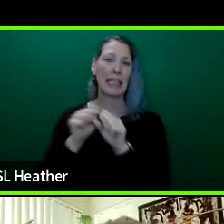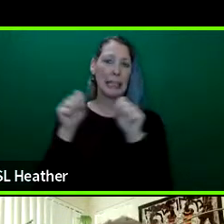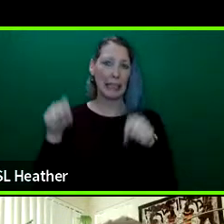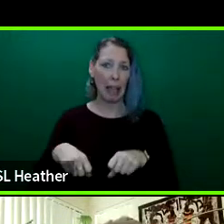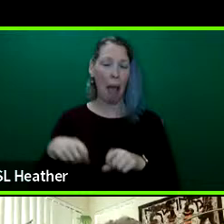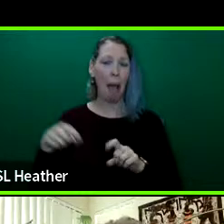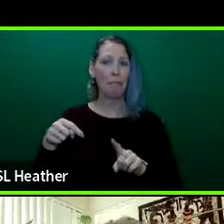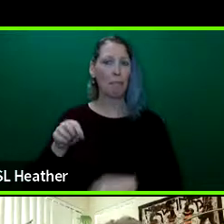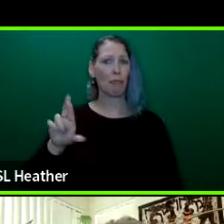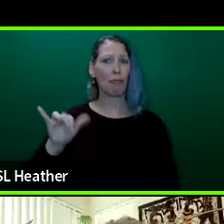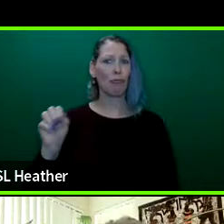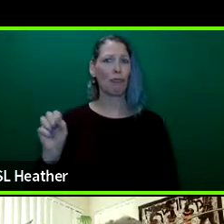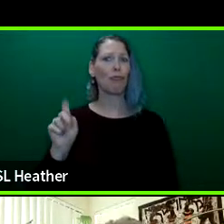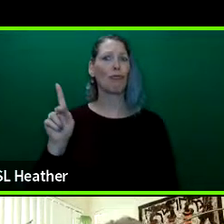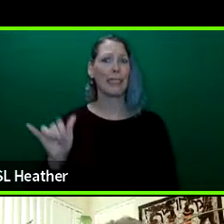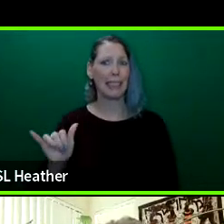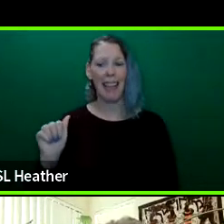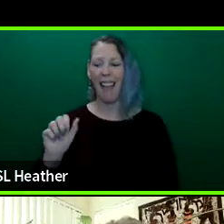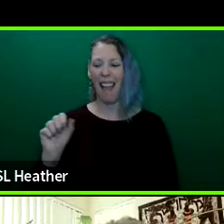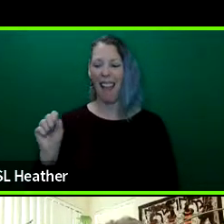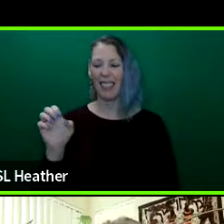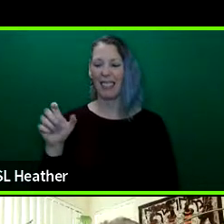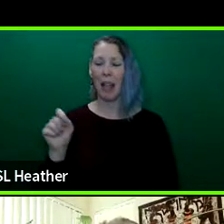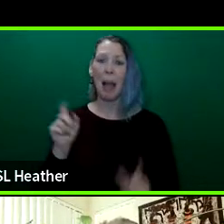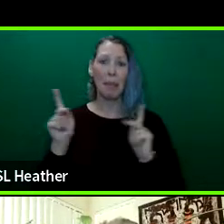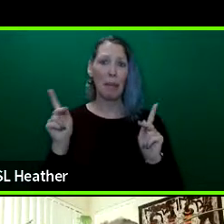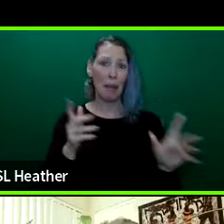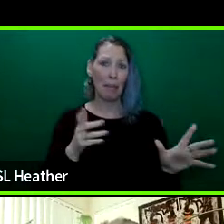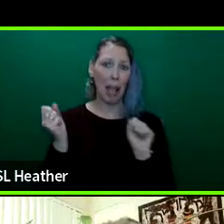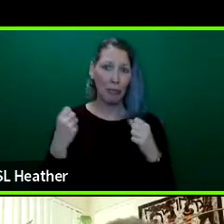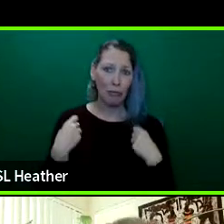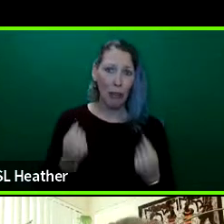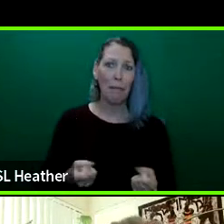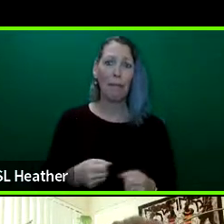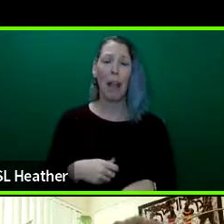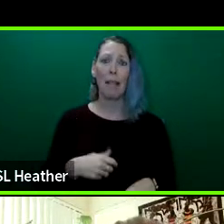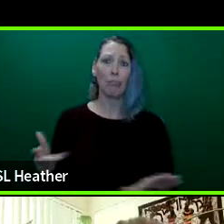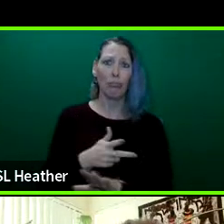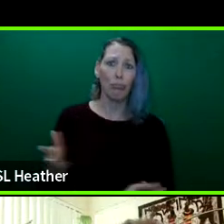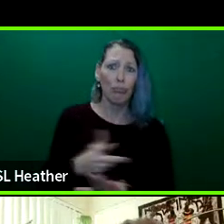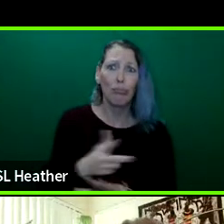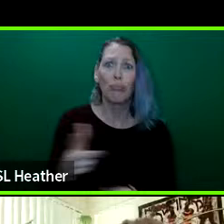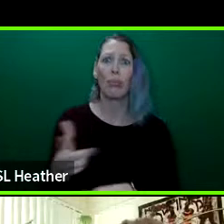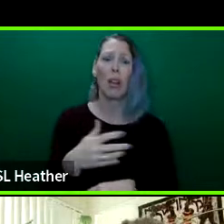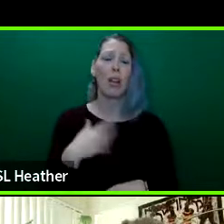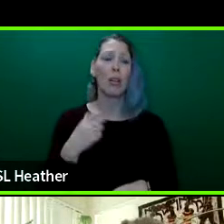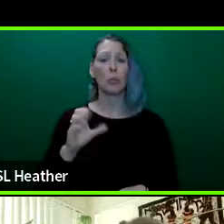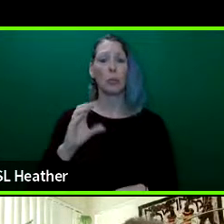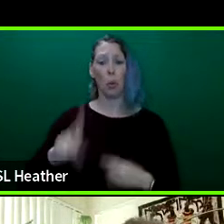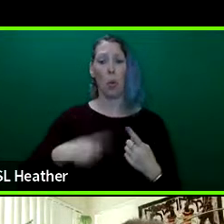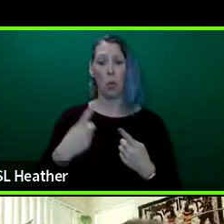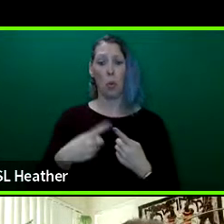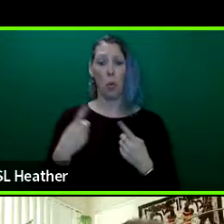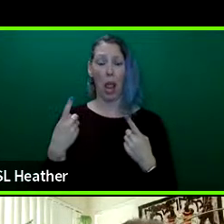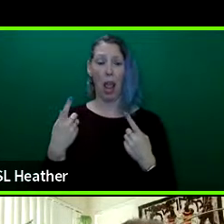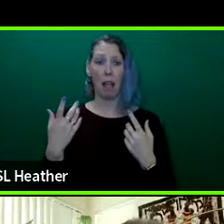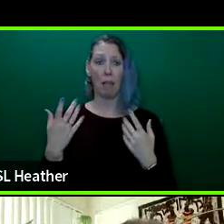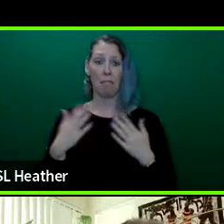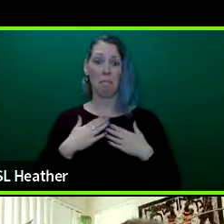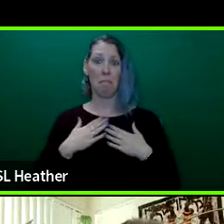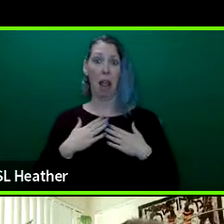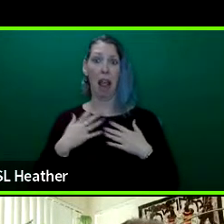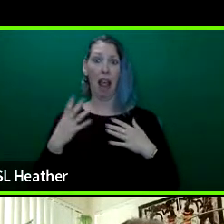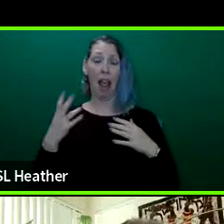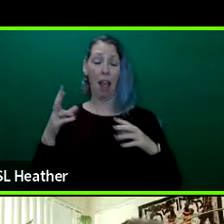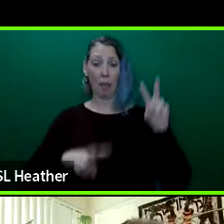very risky asset. People drive fast, have high speed maneuvers. And so when it comes down to, sort of in my